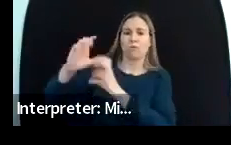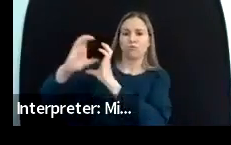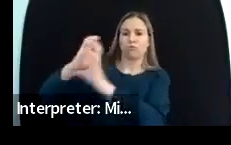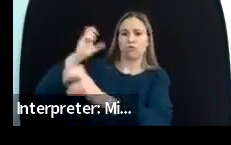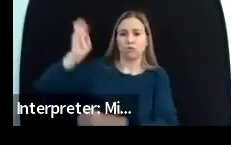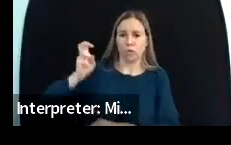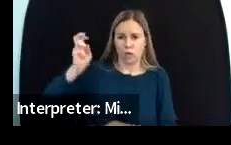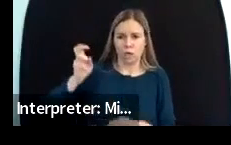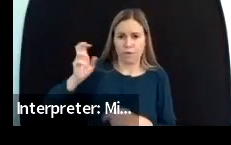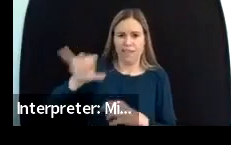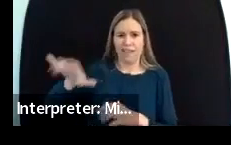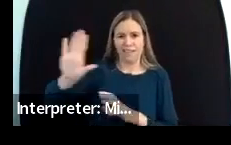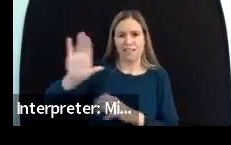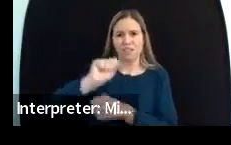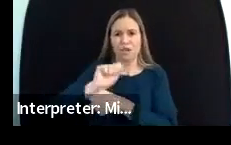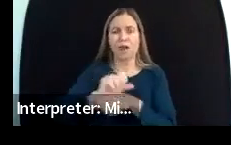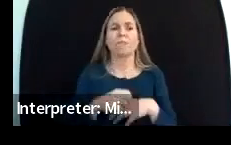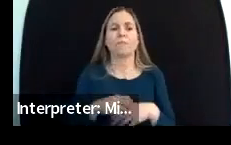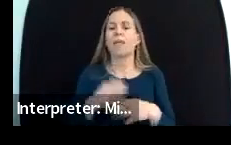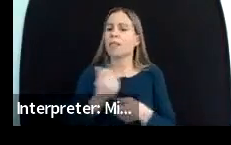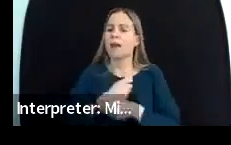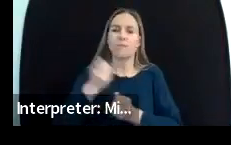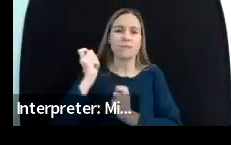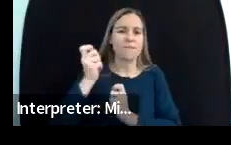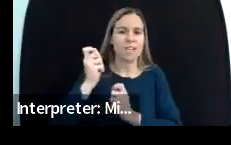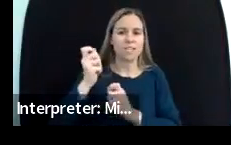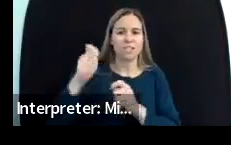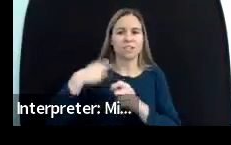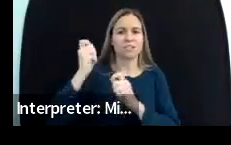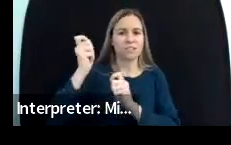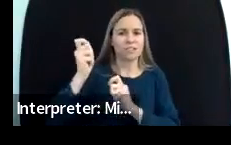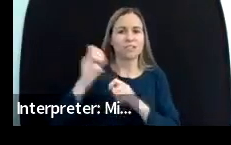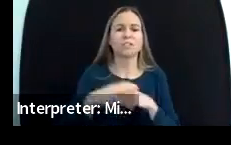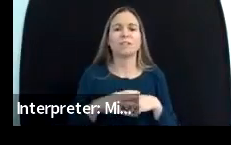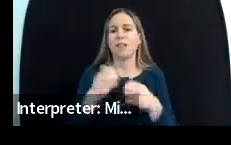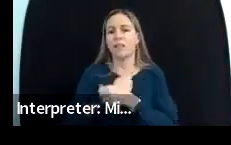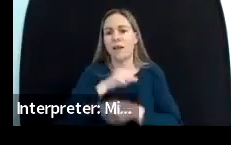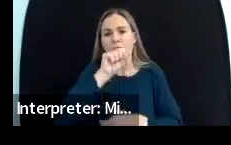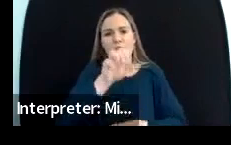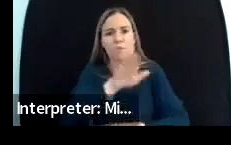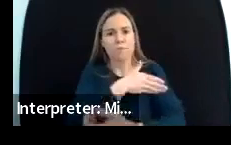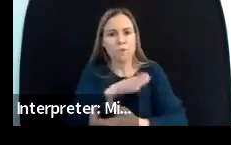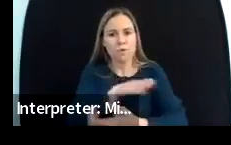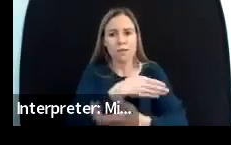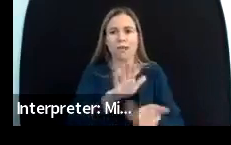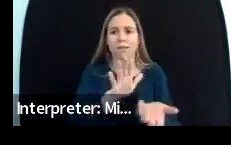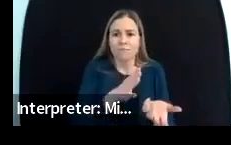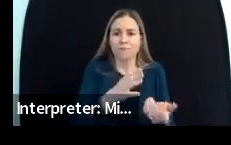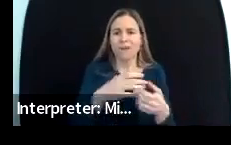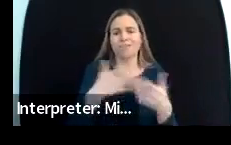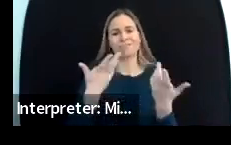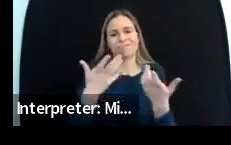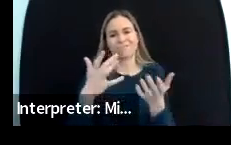childhood friends. Sam loves music, but rarely finds time or energy to make the long trek to Louisville for